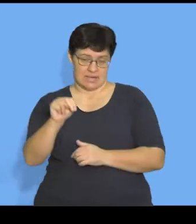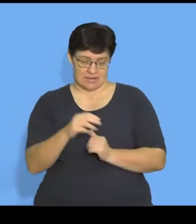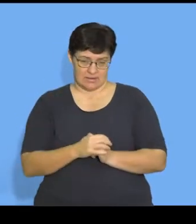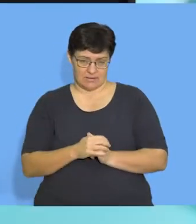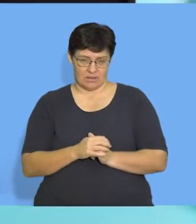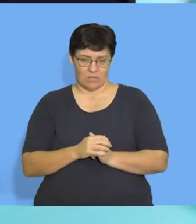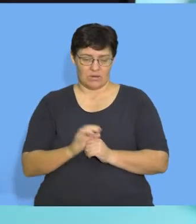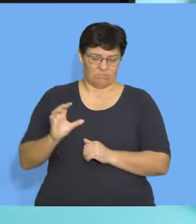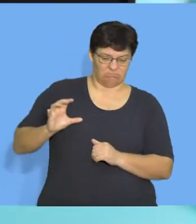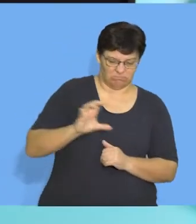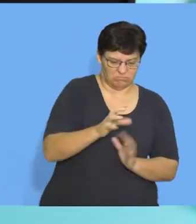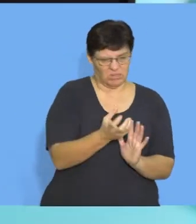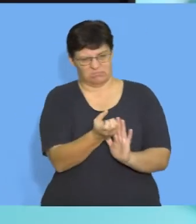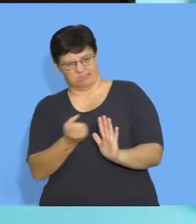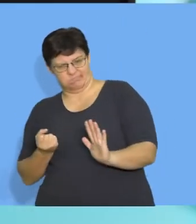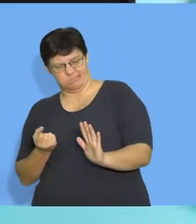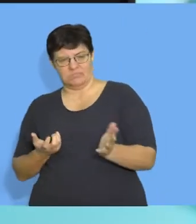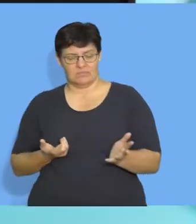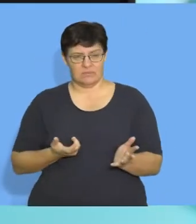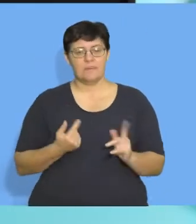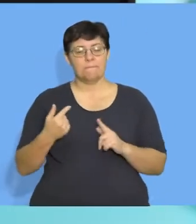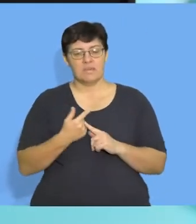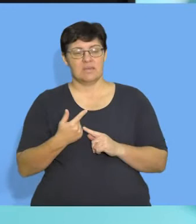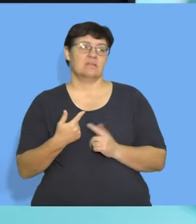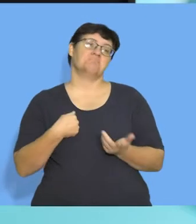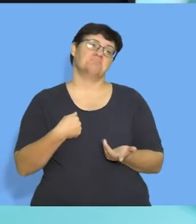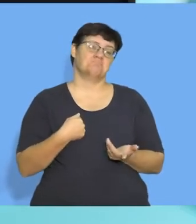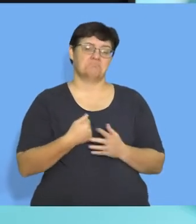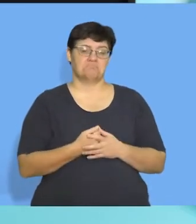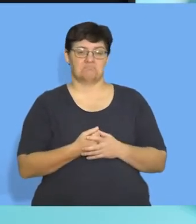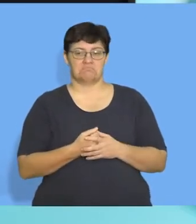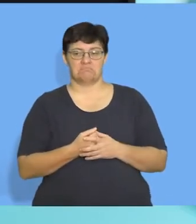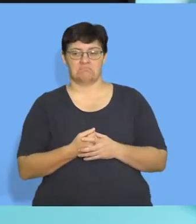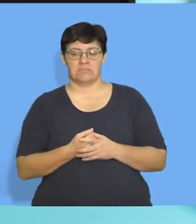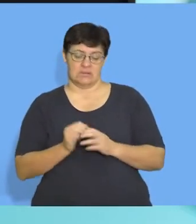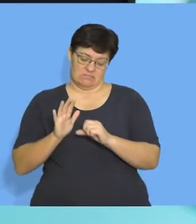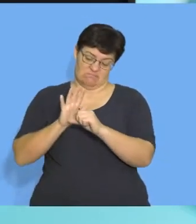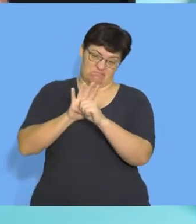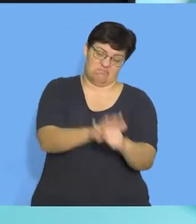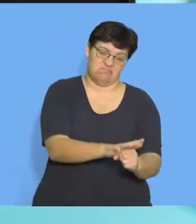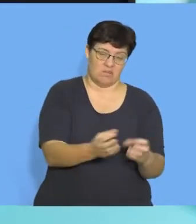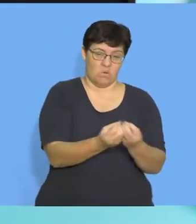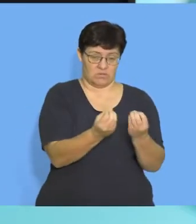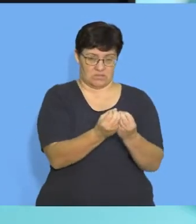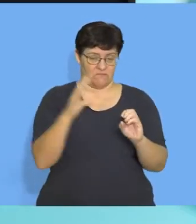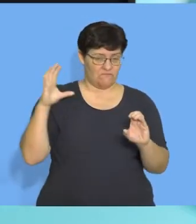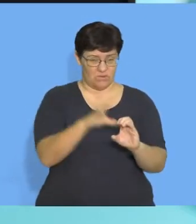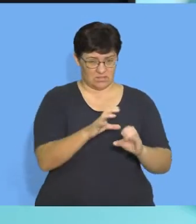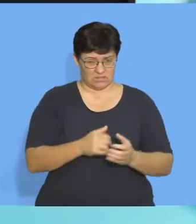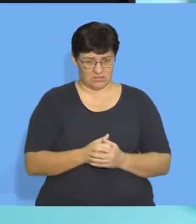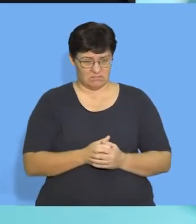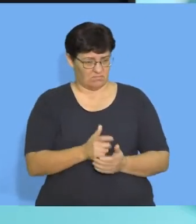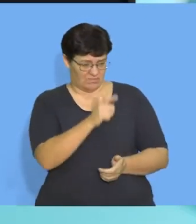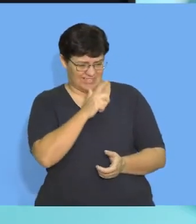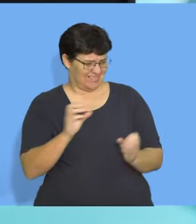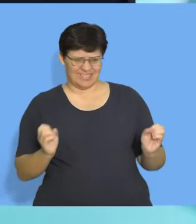pulls. So if I tell you I'm exerting a force on an object, that doesn't really tell me very